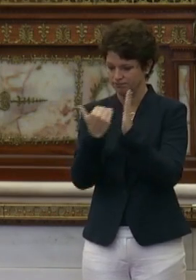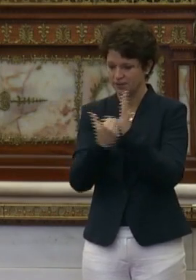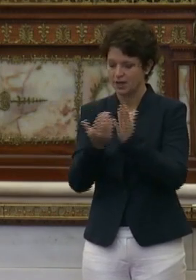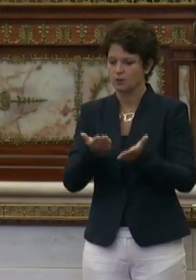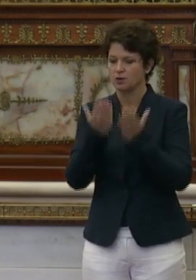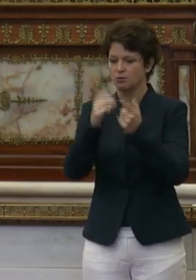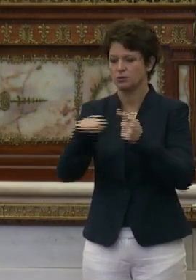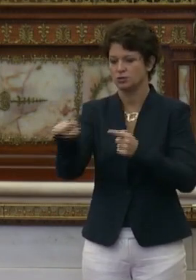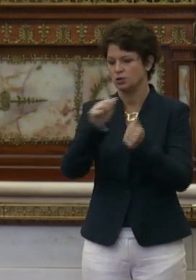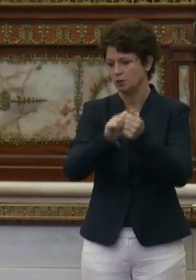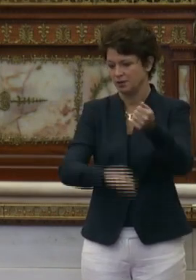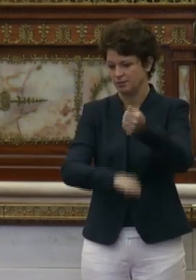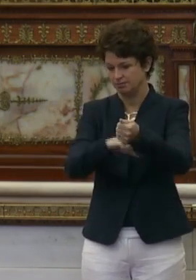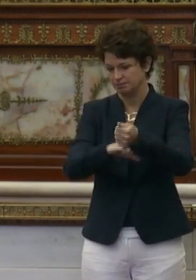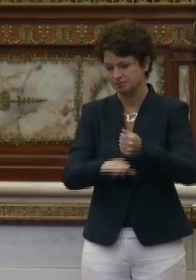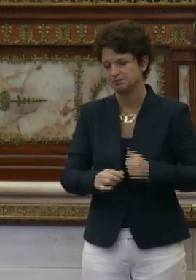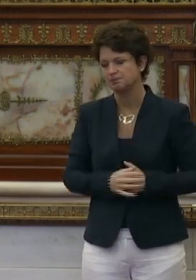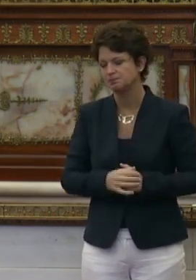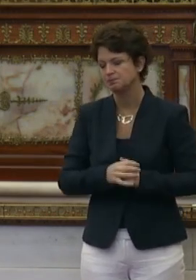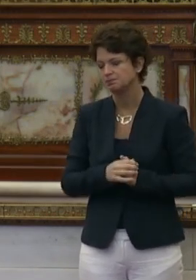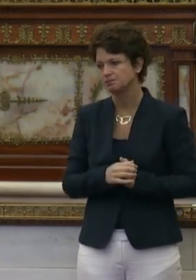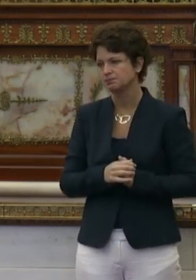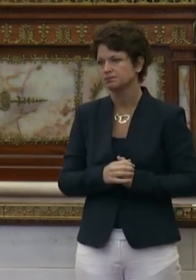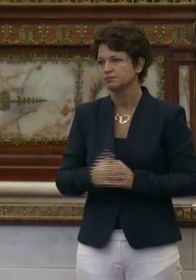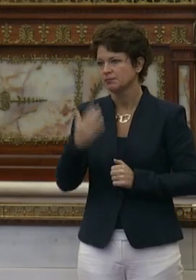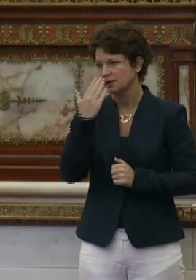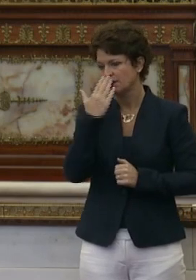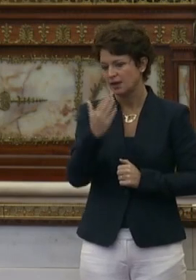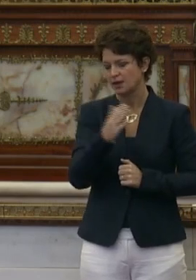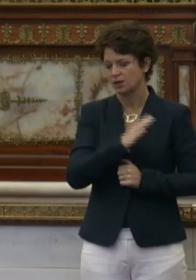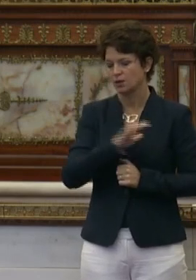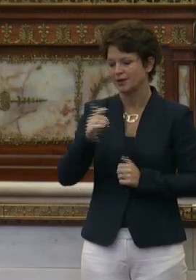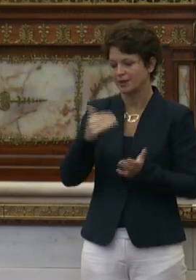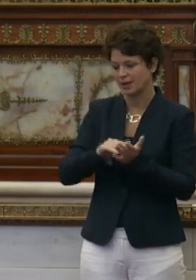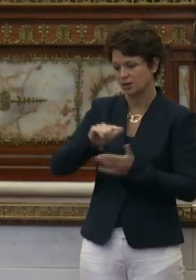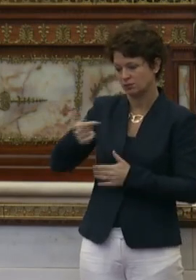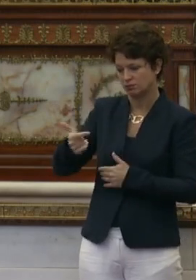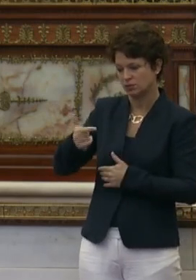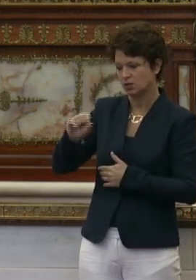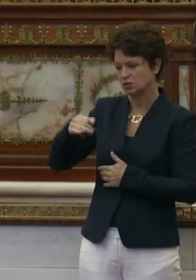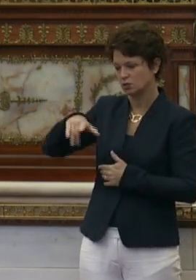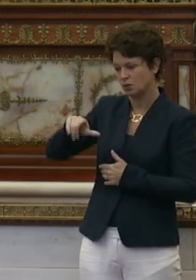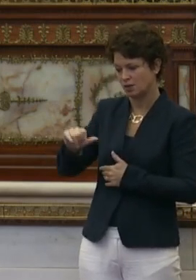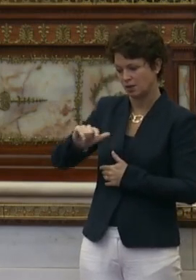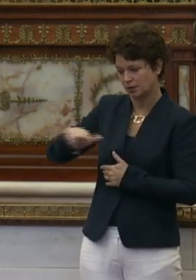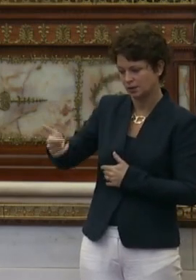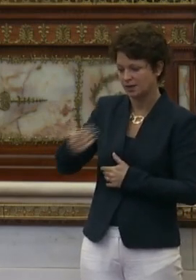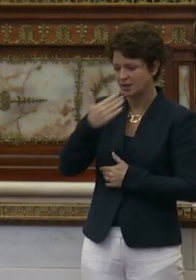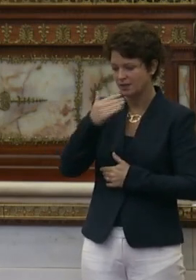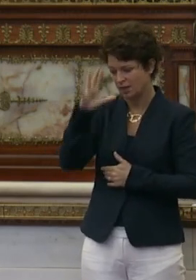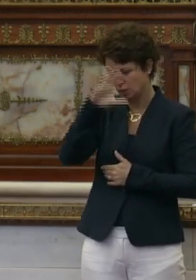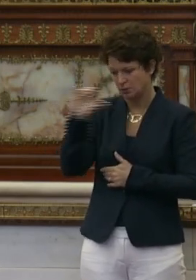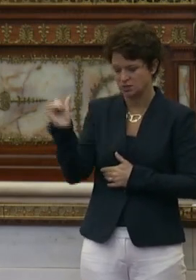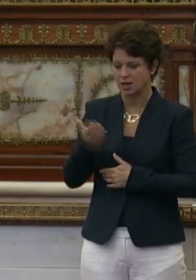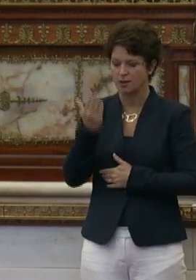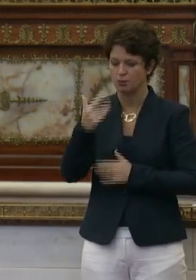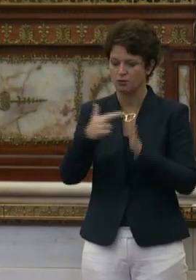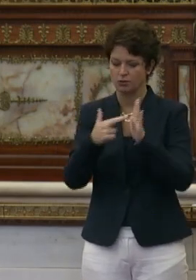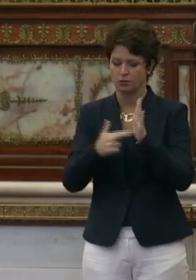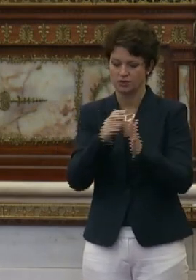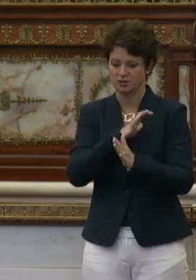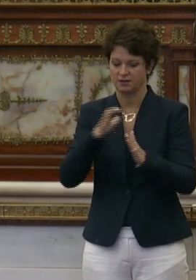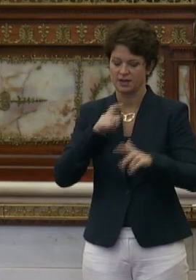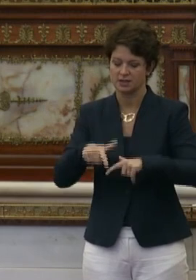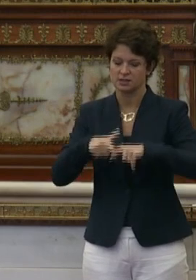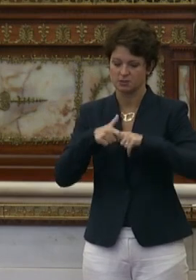with a favorable recommendation. Thank you. Chair again recognizes Councilman Spiller. Thank you, Mr. President. I move that the rules of